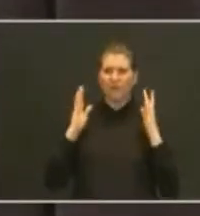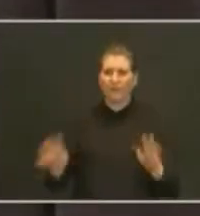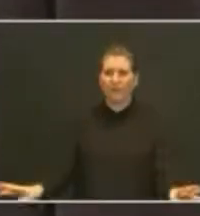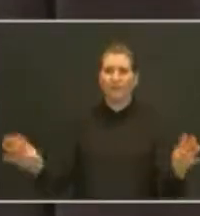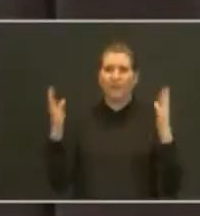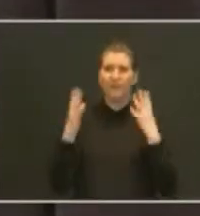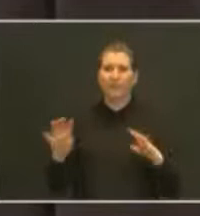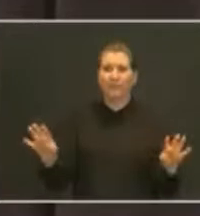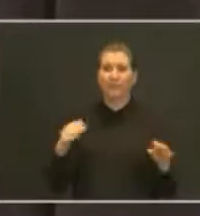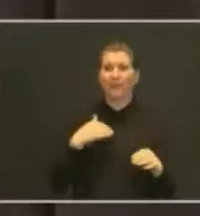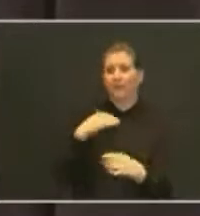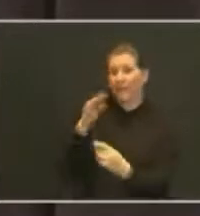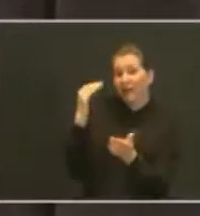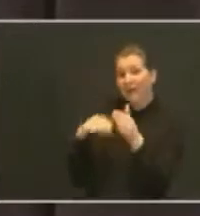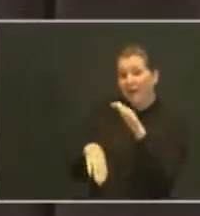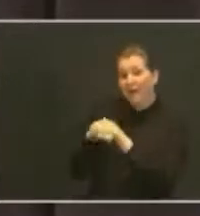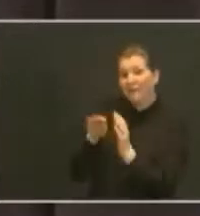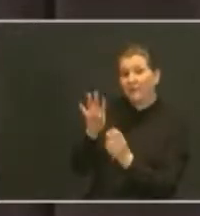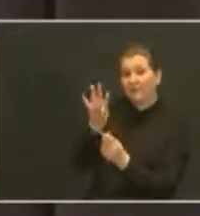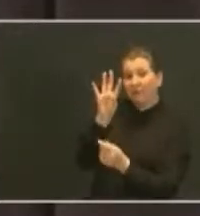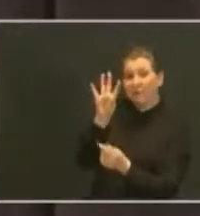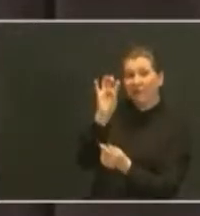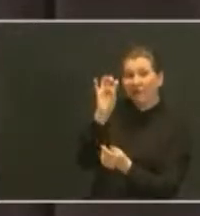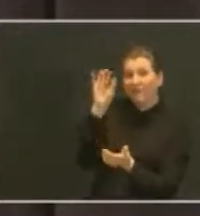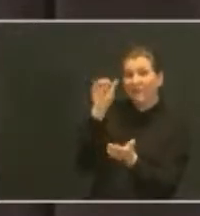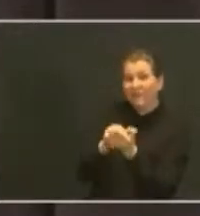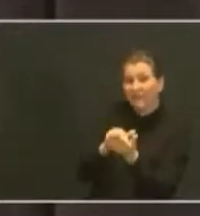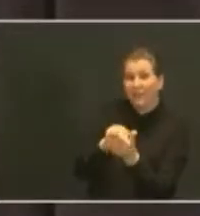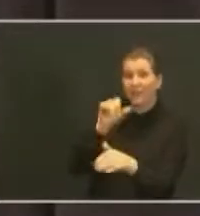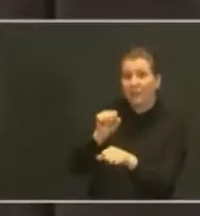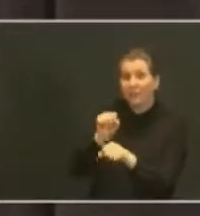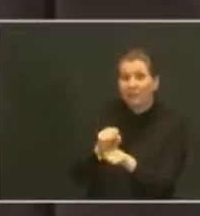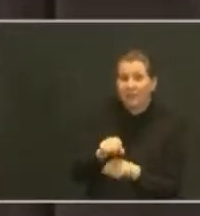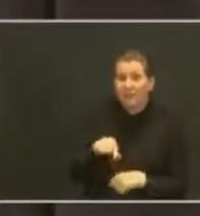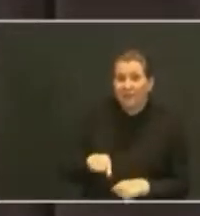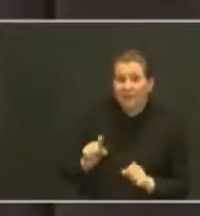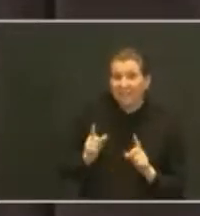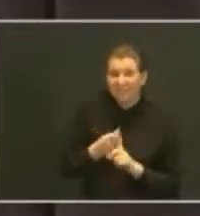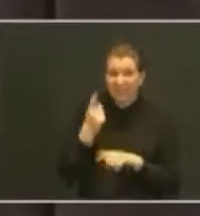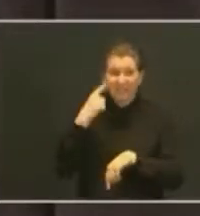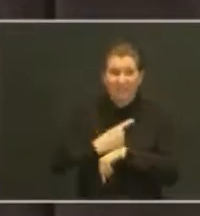3,250 appointments made for day one just today.